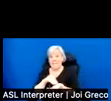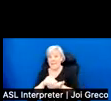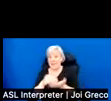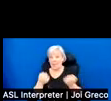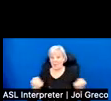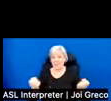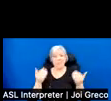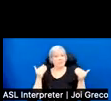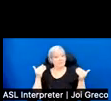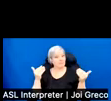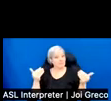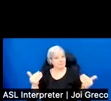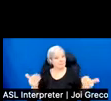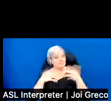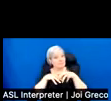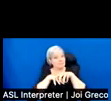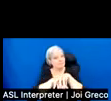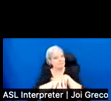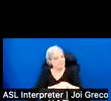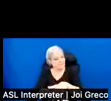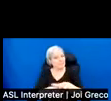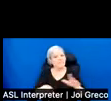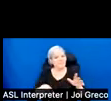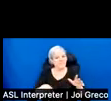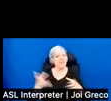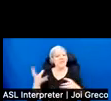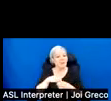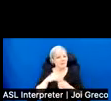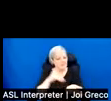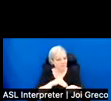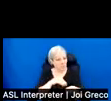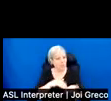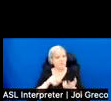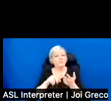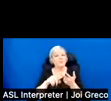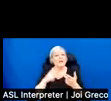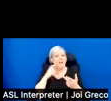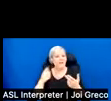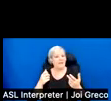moving forward in an interdisciplinary with involvement from both doctors as well as prosthetists.